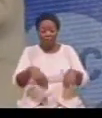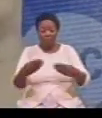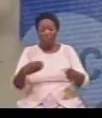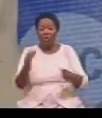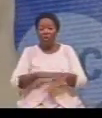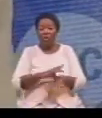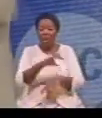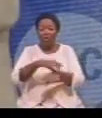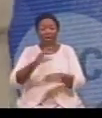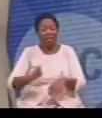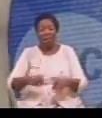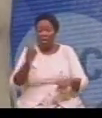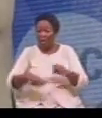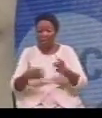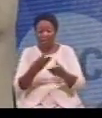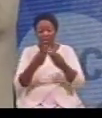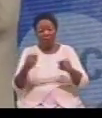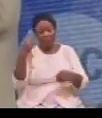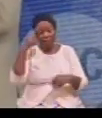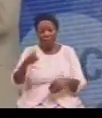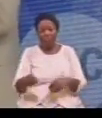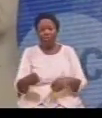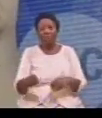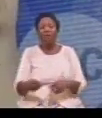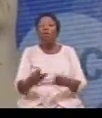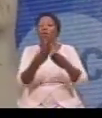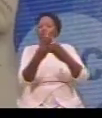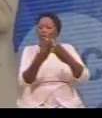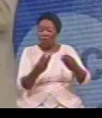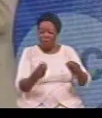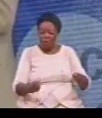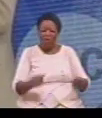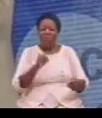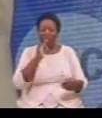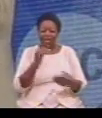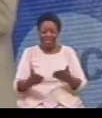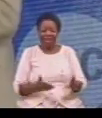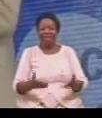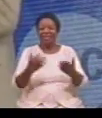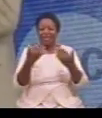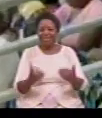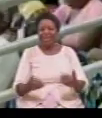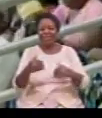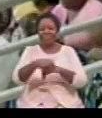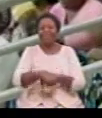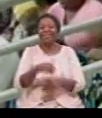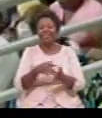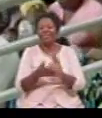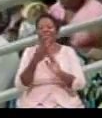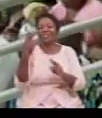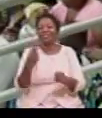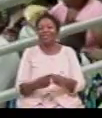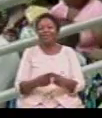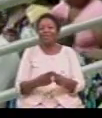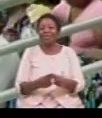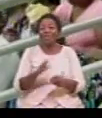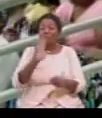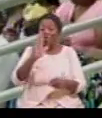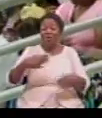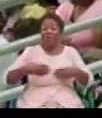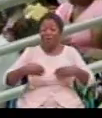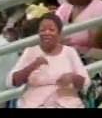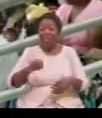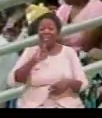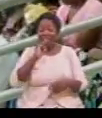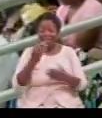earth could not solve for you, solution is here tonight. Your healing